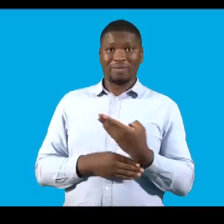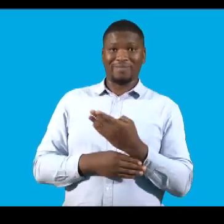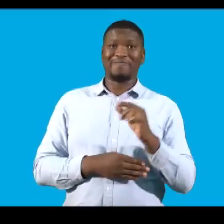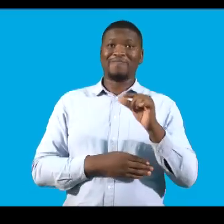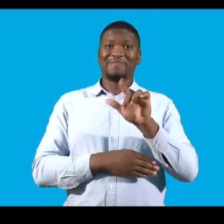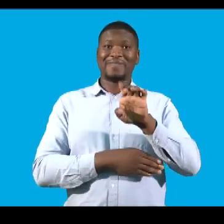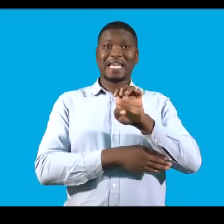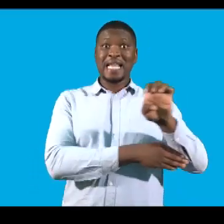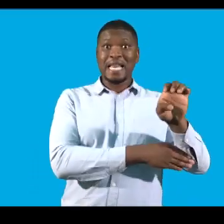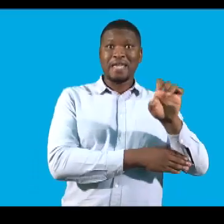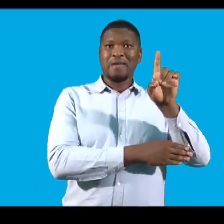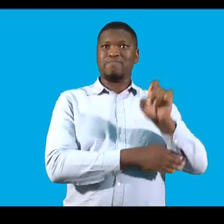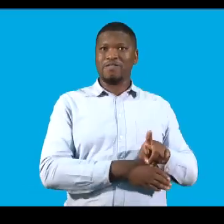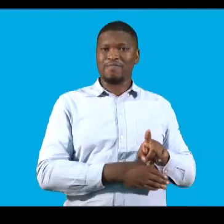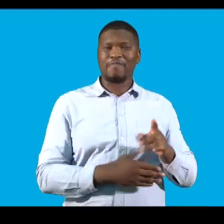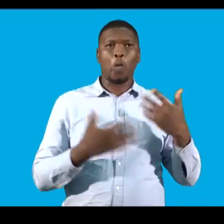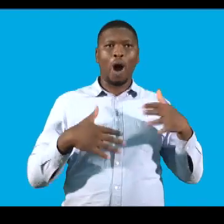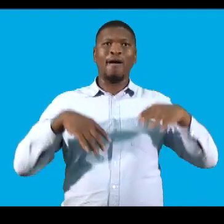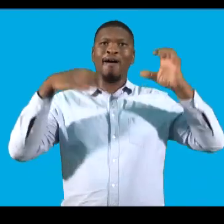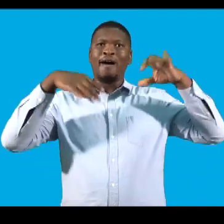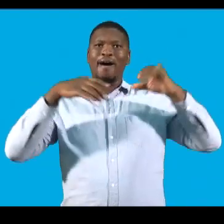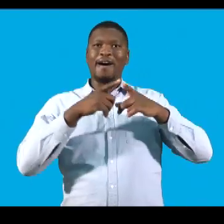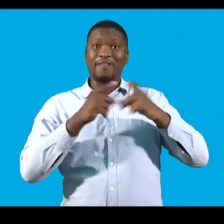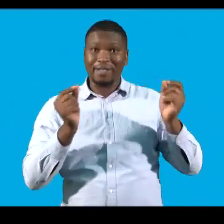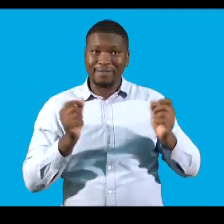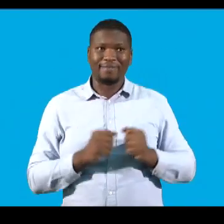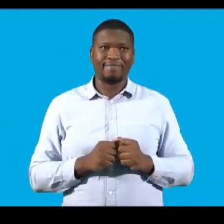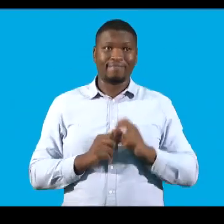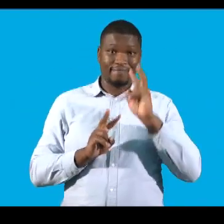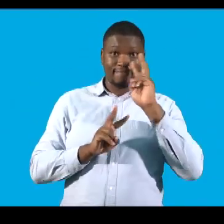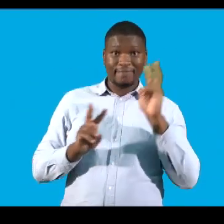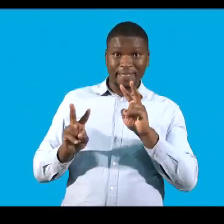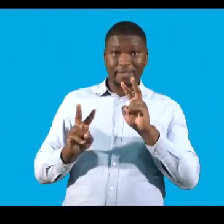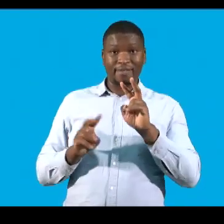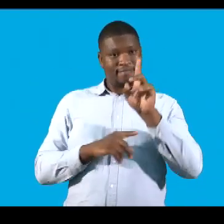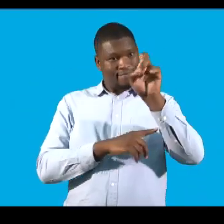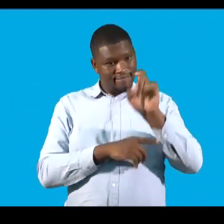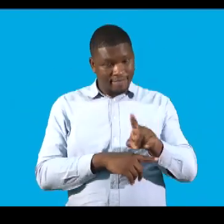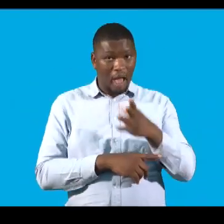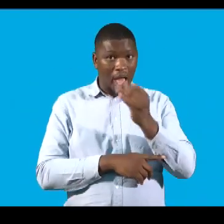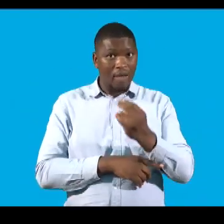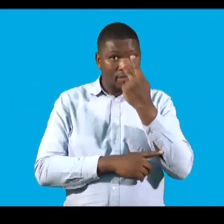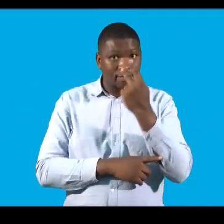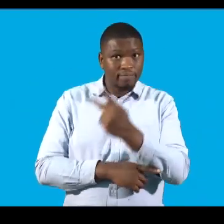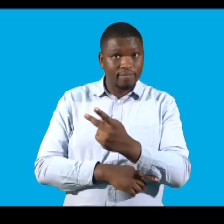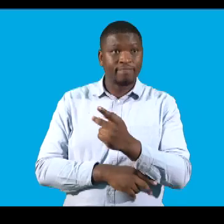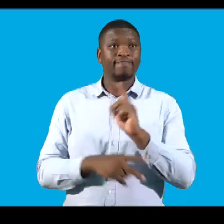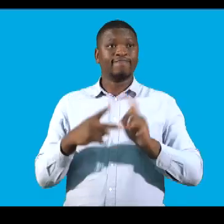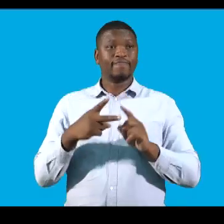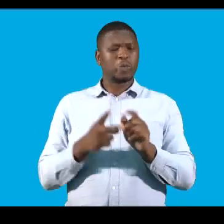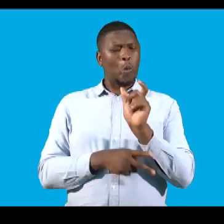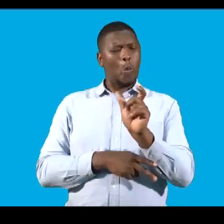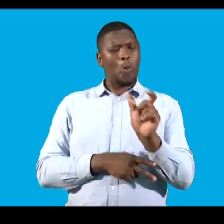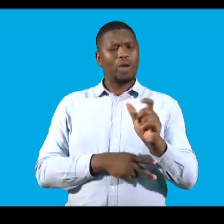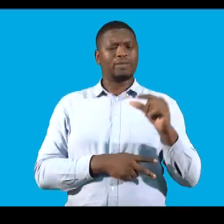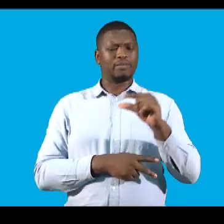the great storm is over. Look at the specifics. Look at the use of the exclamation. Look at the word